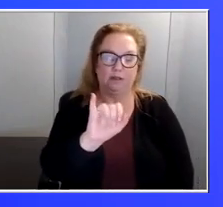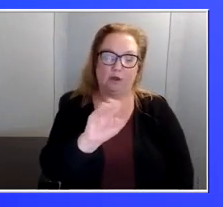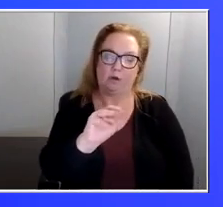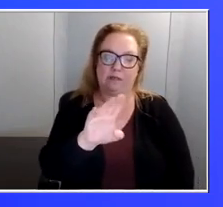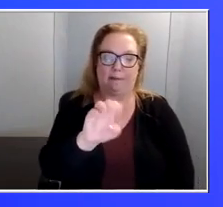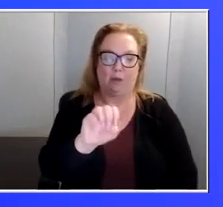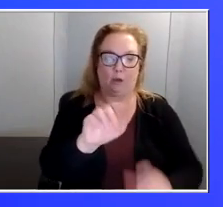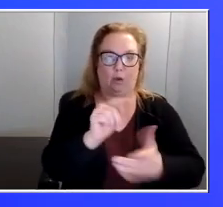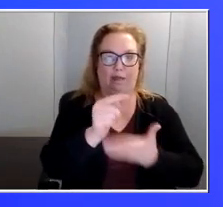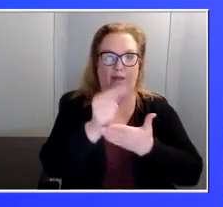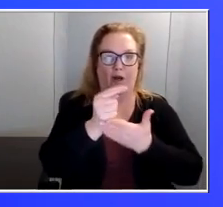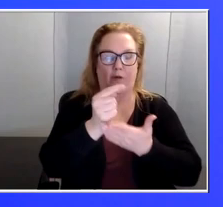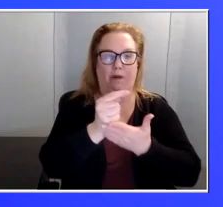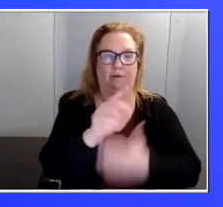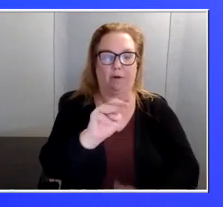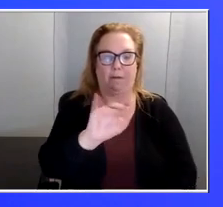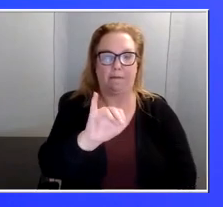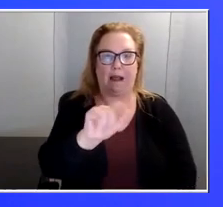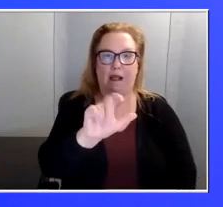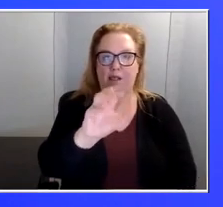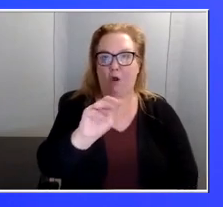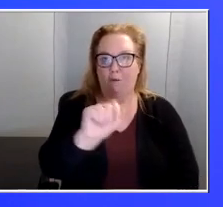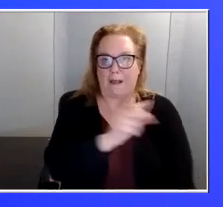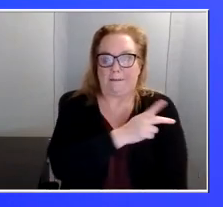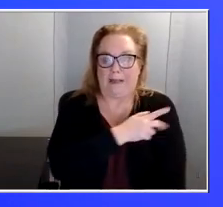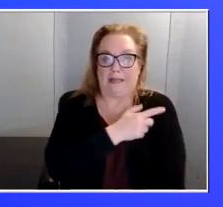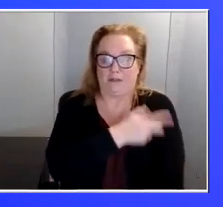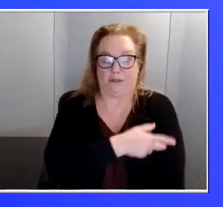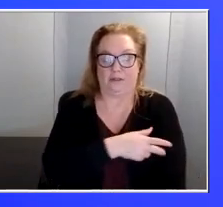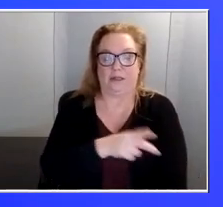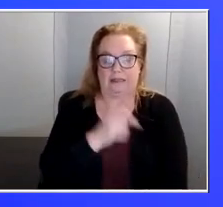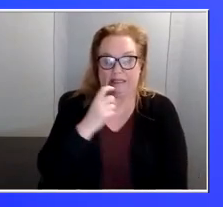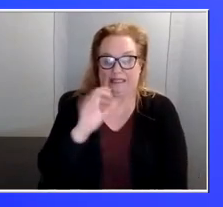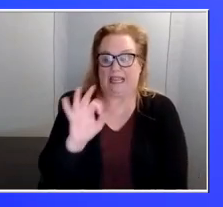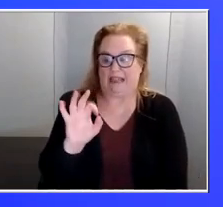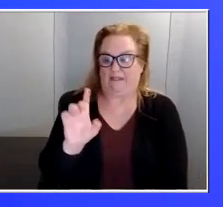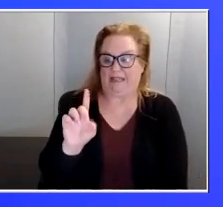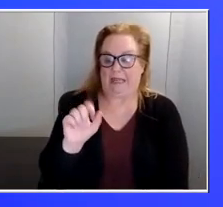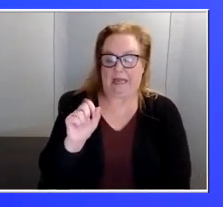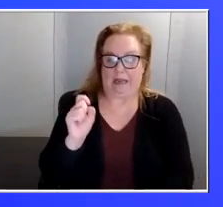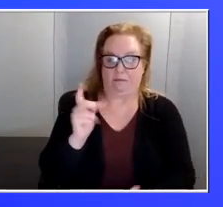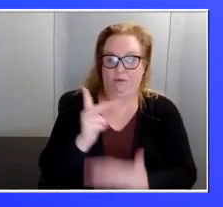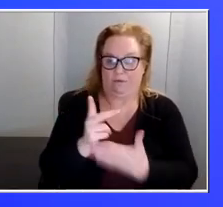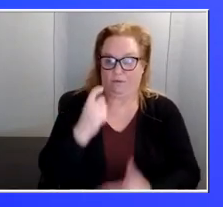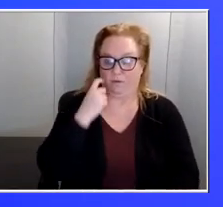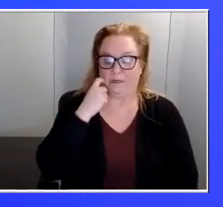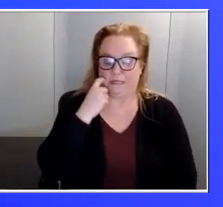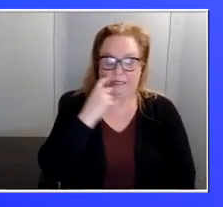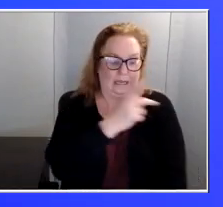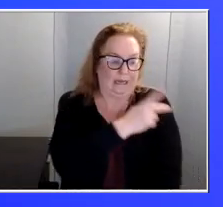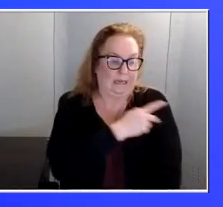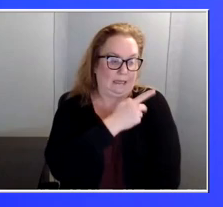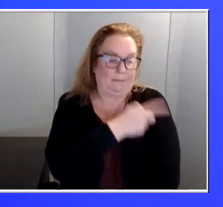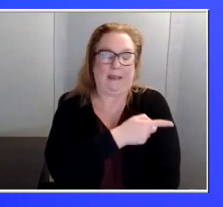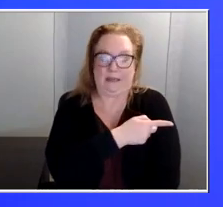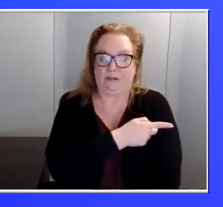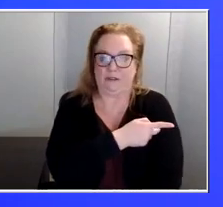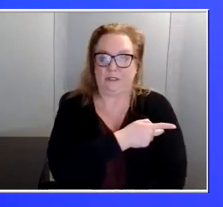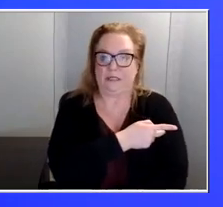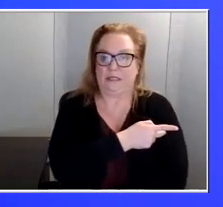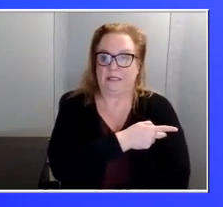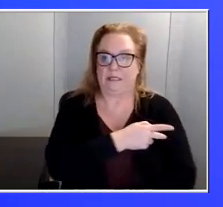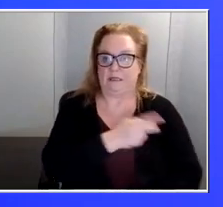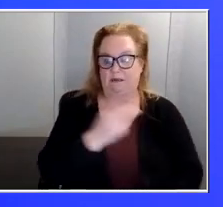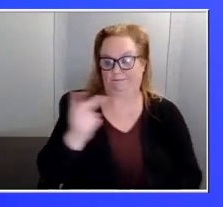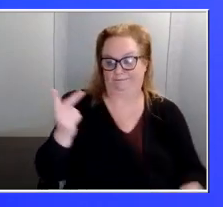for our myeloma patients. This got FDA approved recently, and the patients who are candidate for that, as me and Dr.